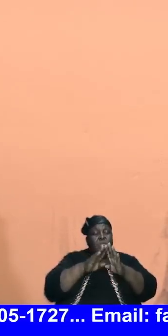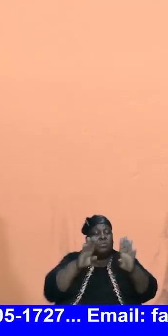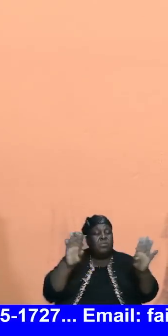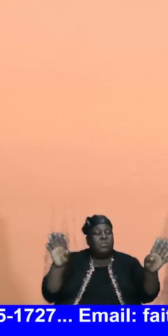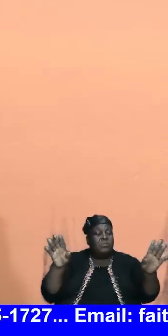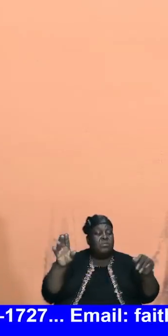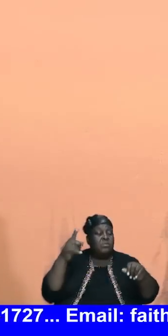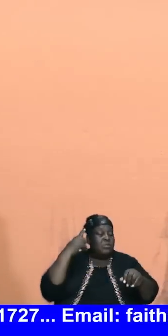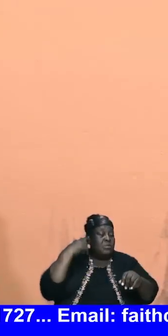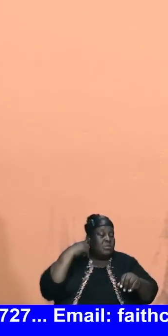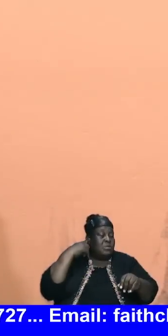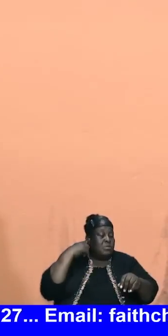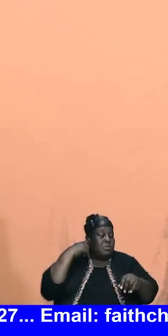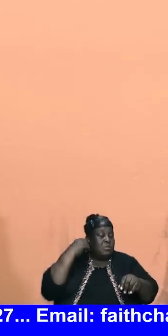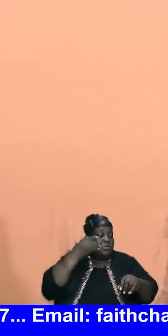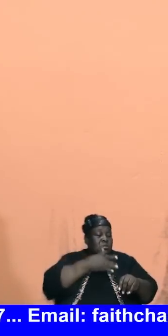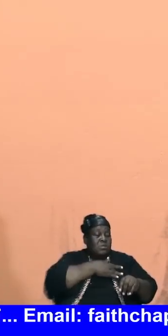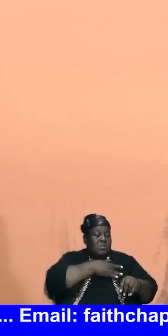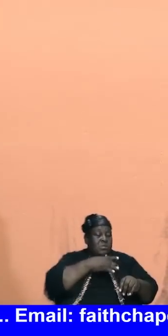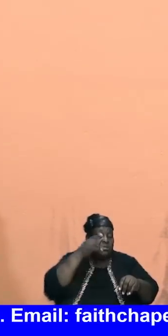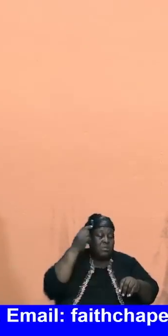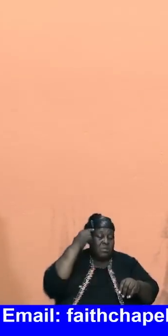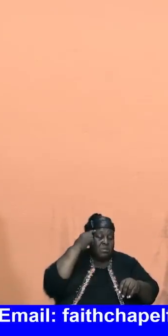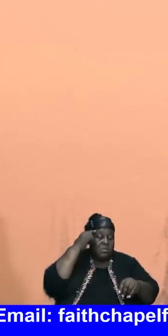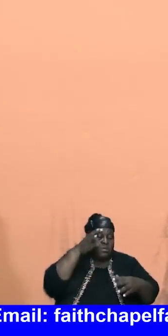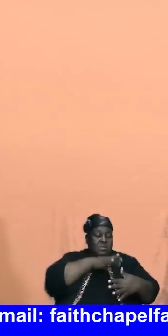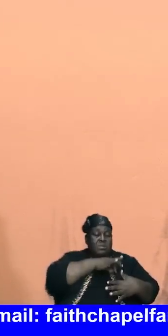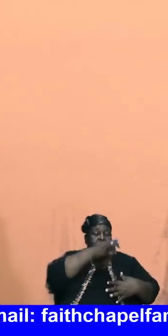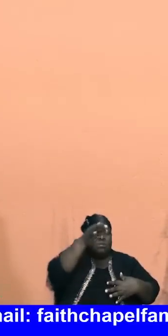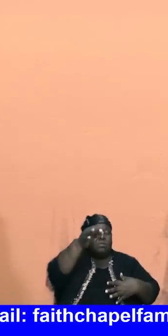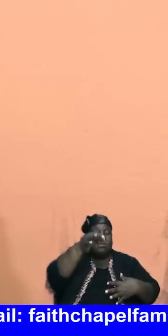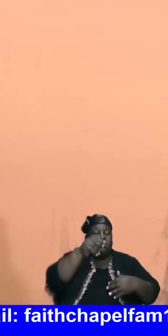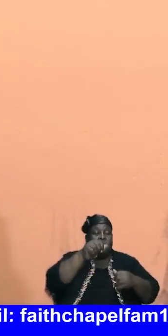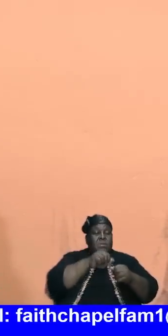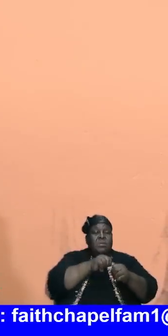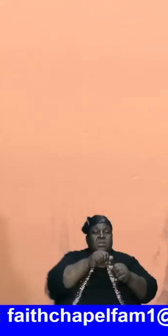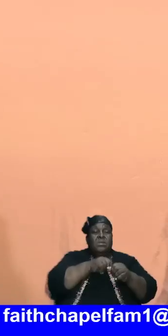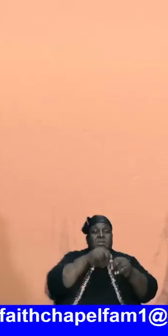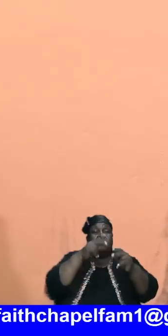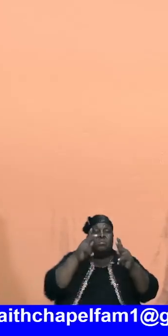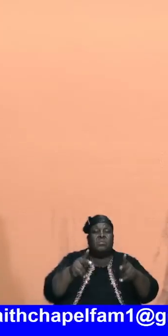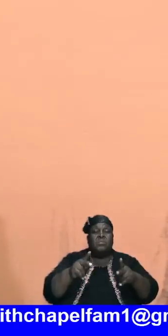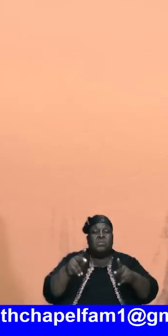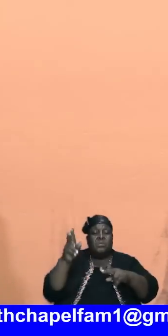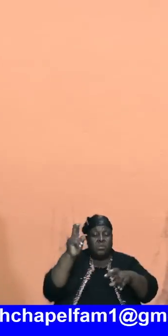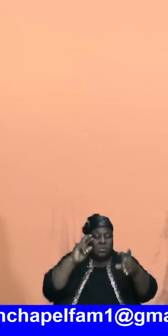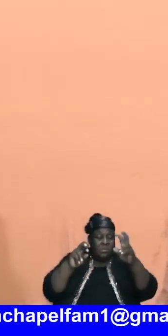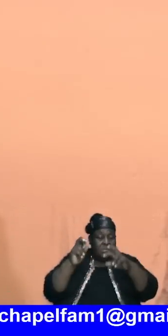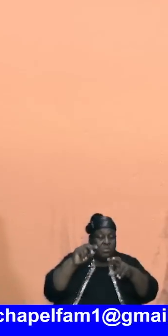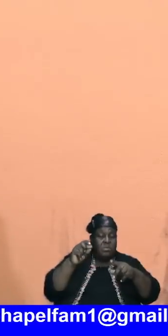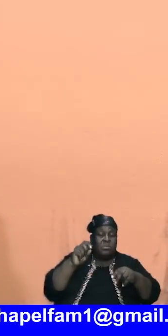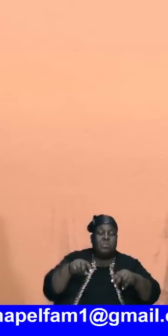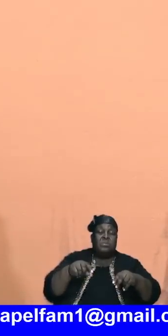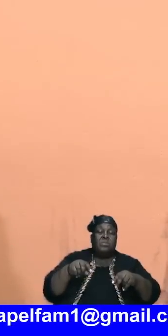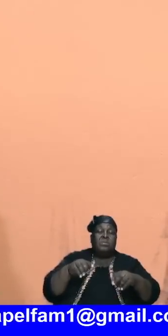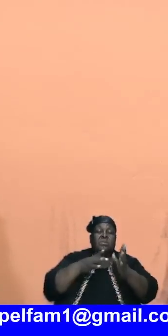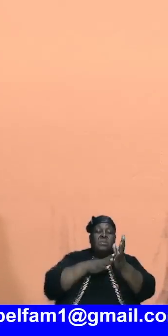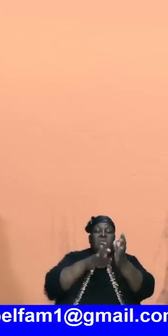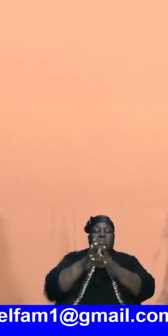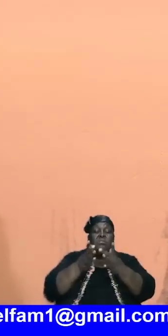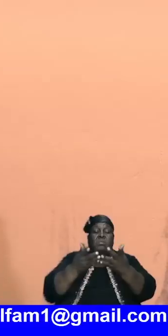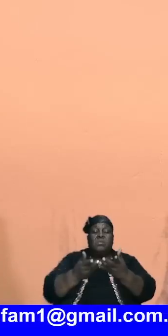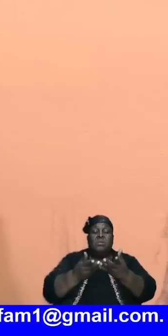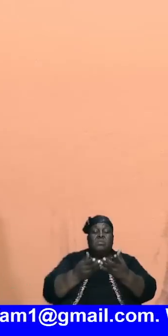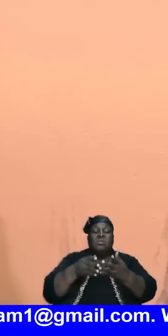the hearts and the minds and the spirit of every person who watched this Bible study tonight. God, let him not